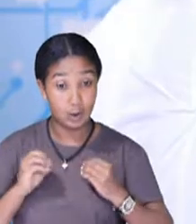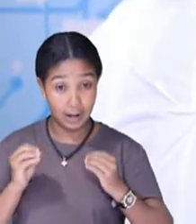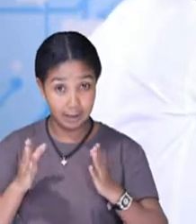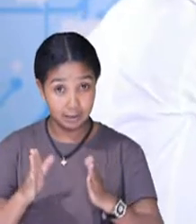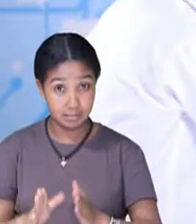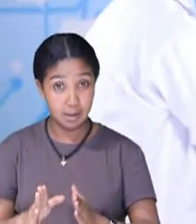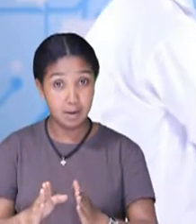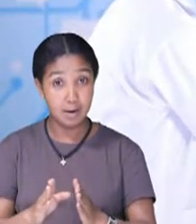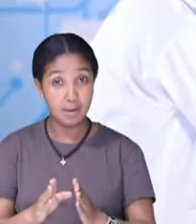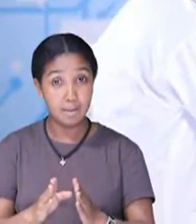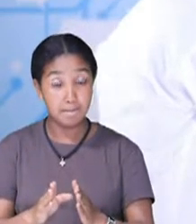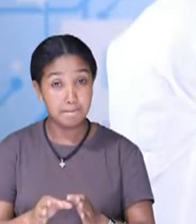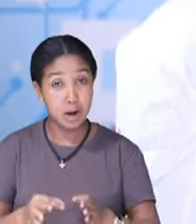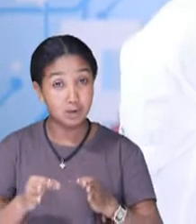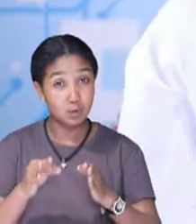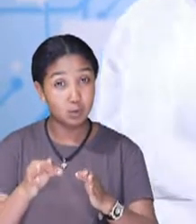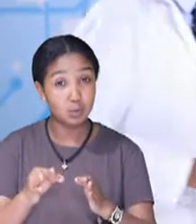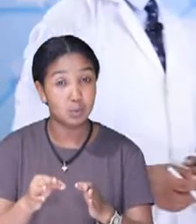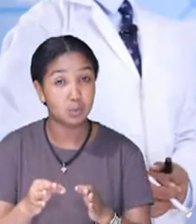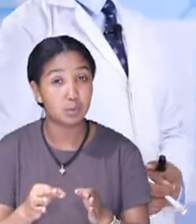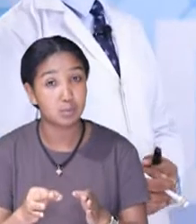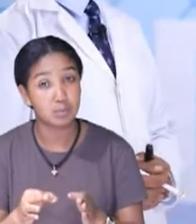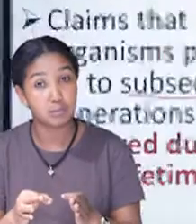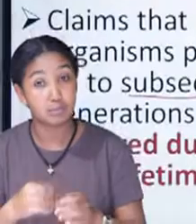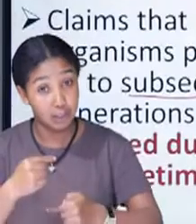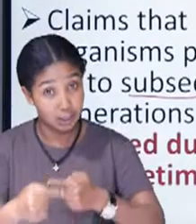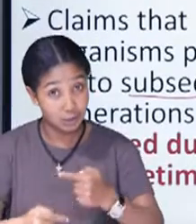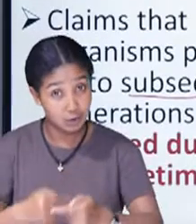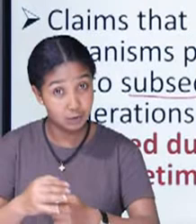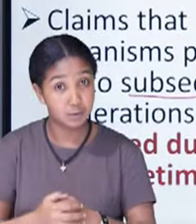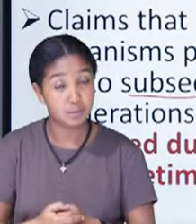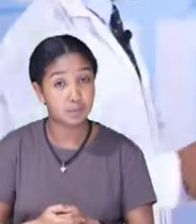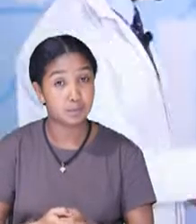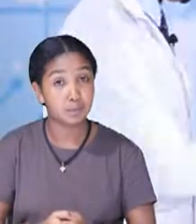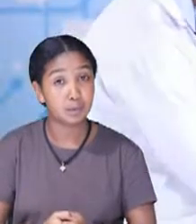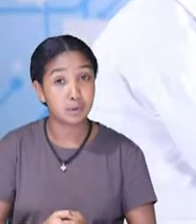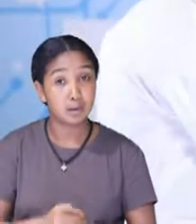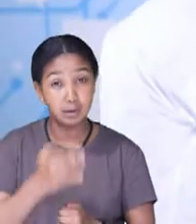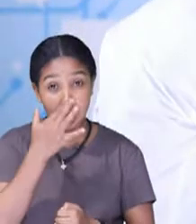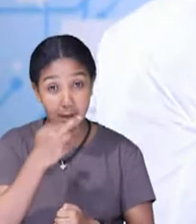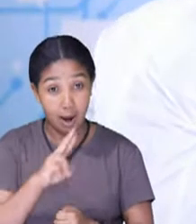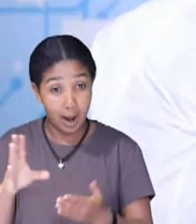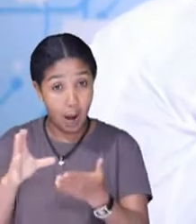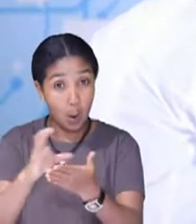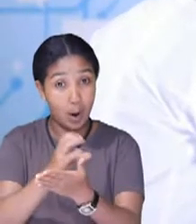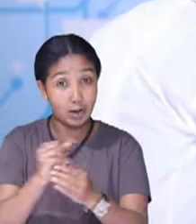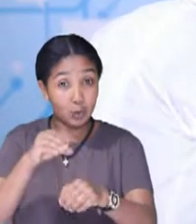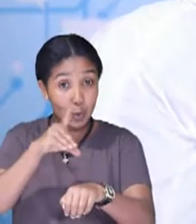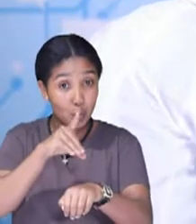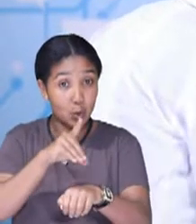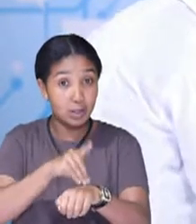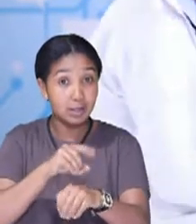organisms passed on the subsequent generation. Traits are acquired